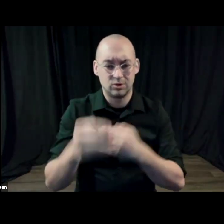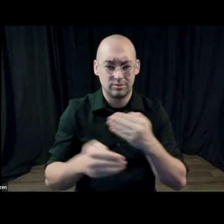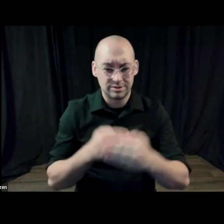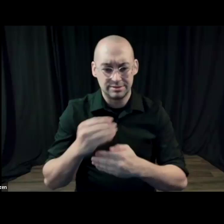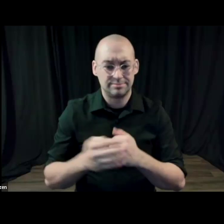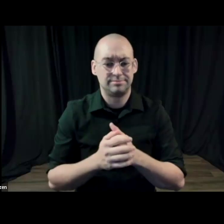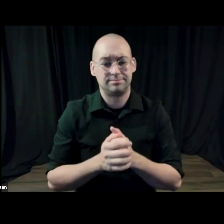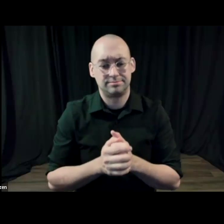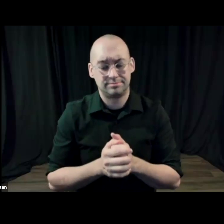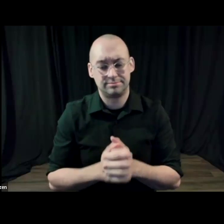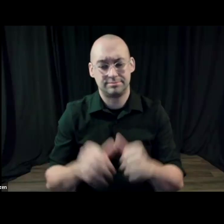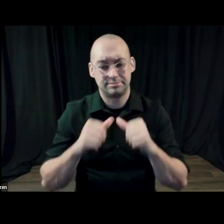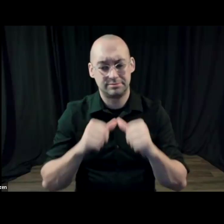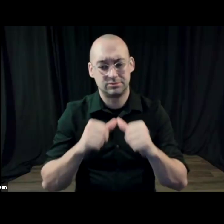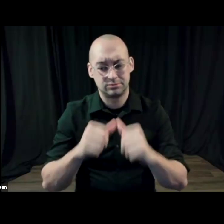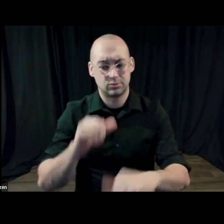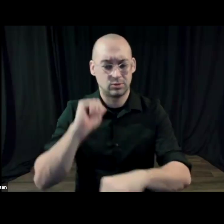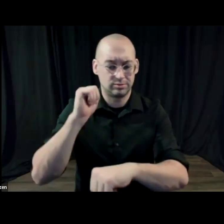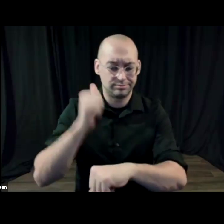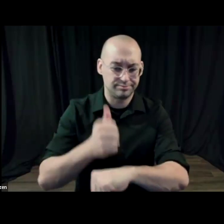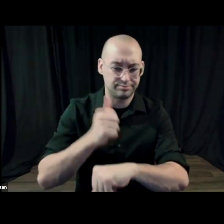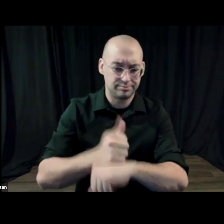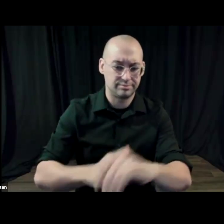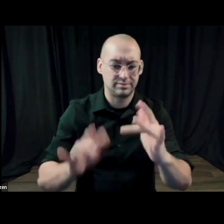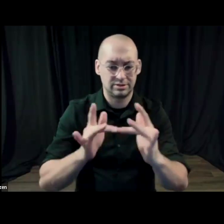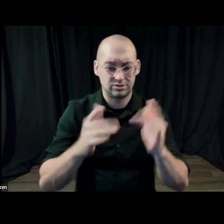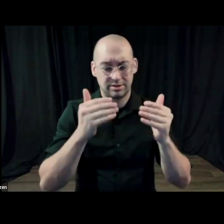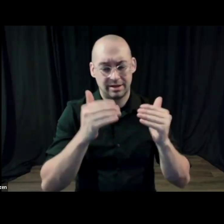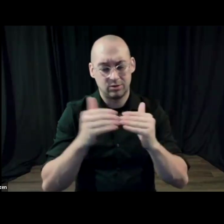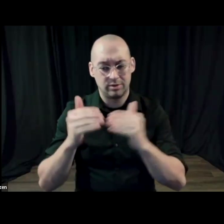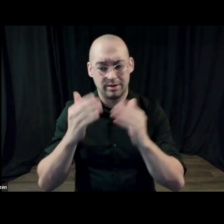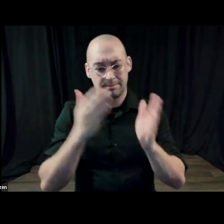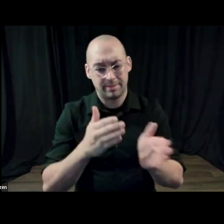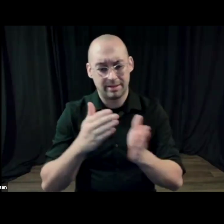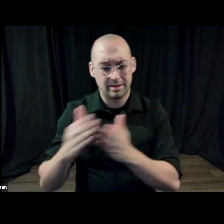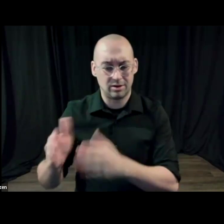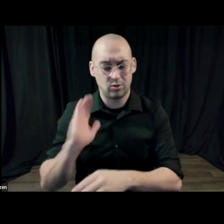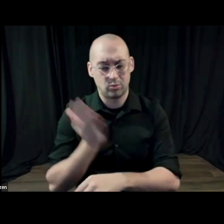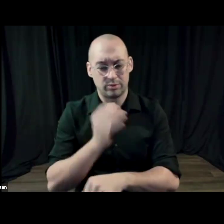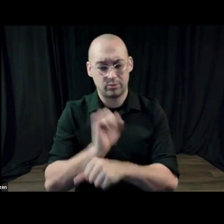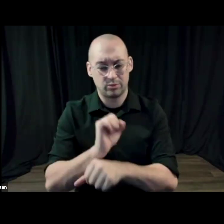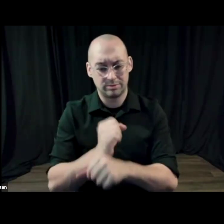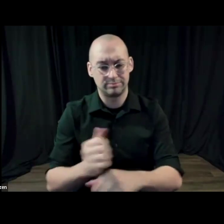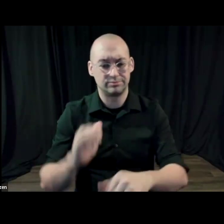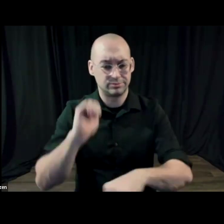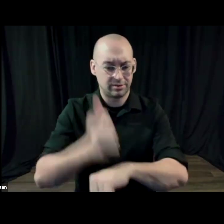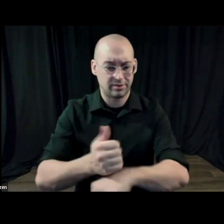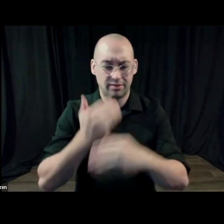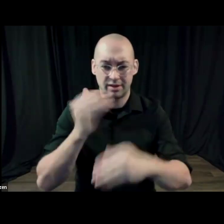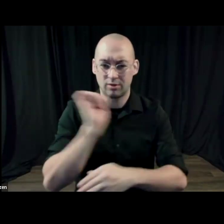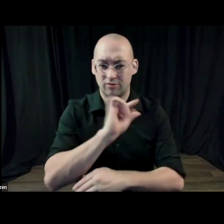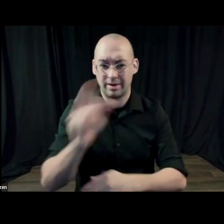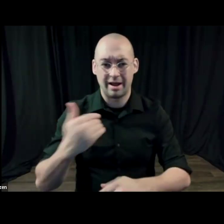to implement the digital equity plan that we all work to put together. So thank you very much and have a